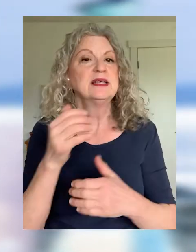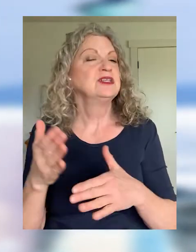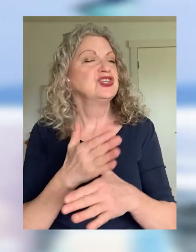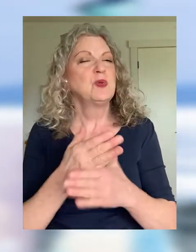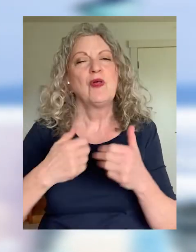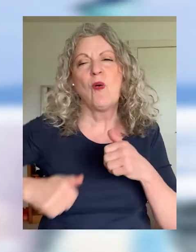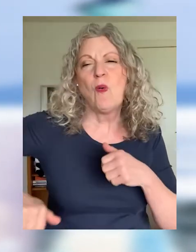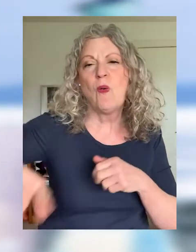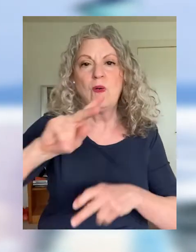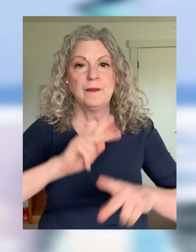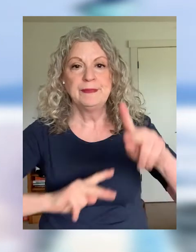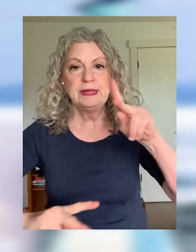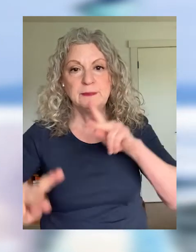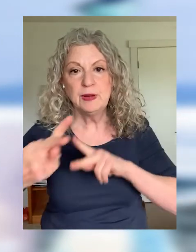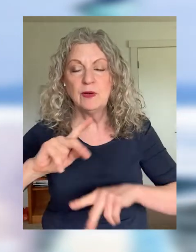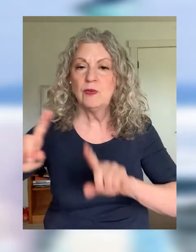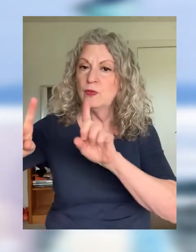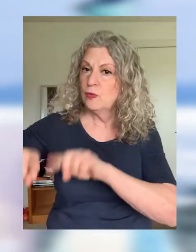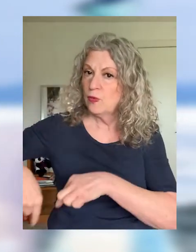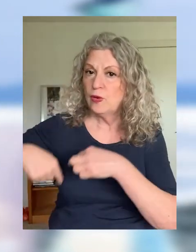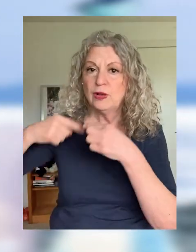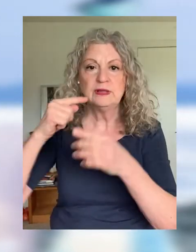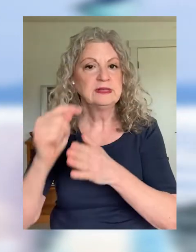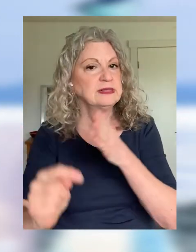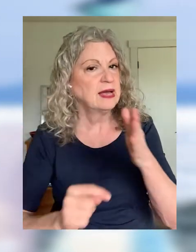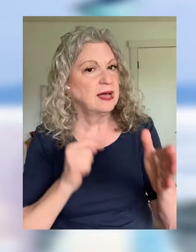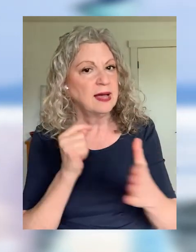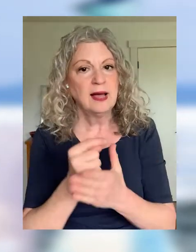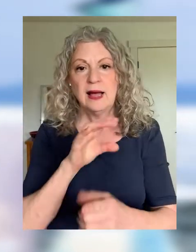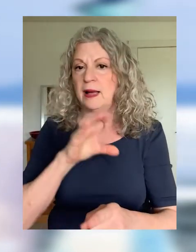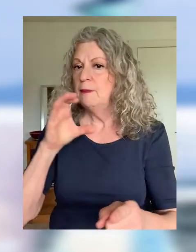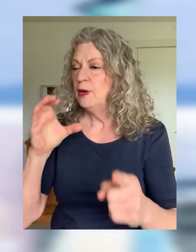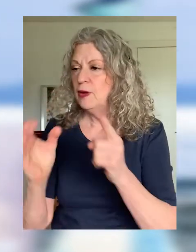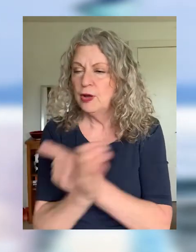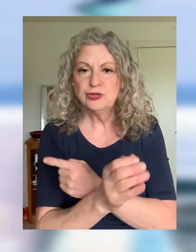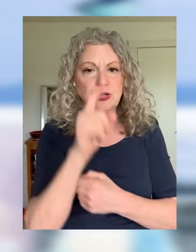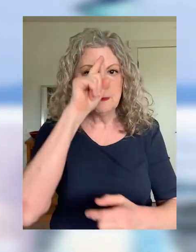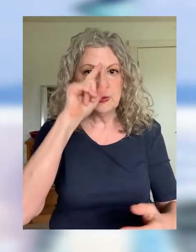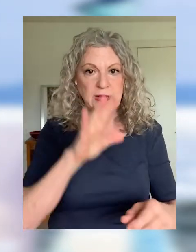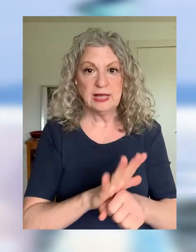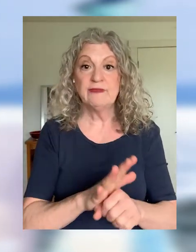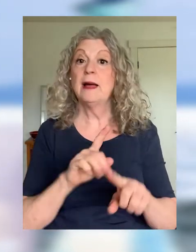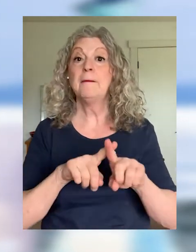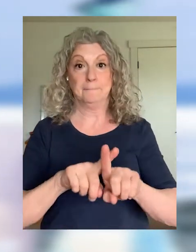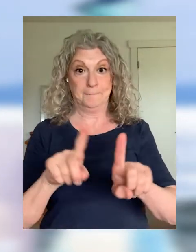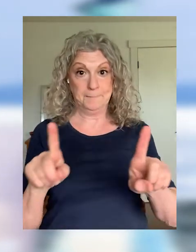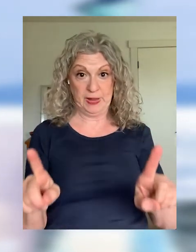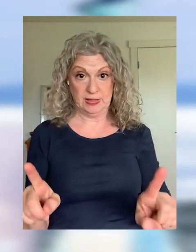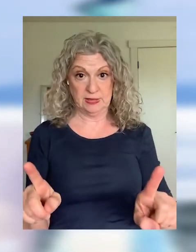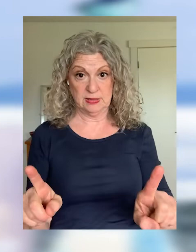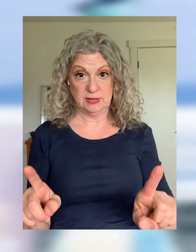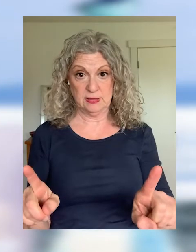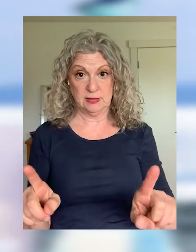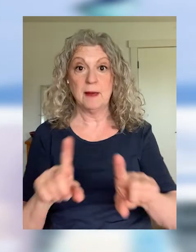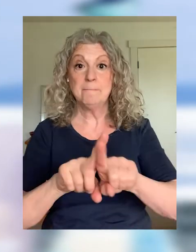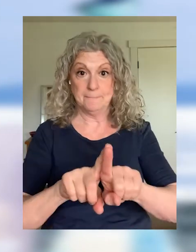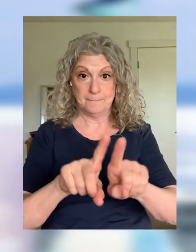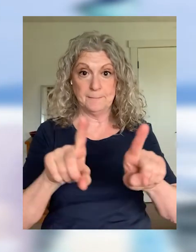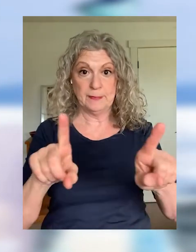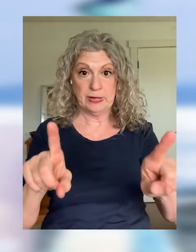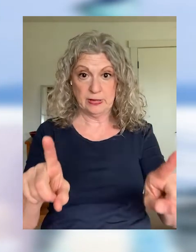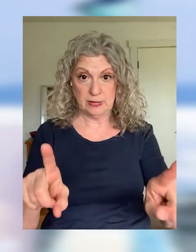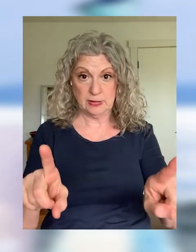humans everywhere, across all time and culture and belief. But, I tell my students,